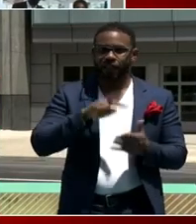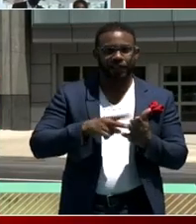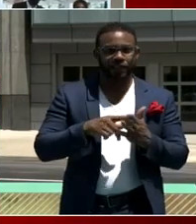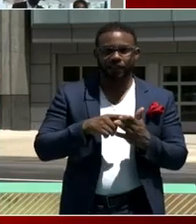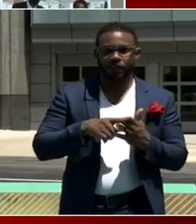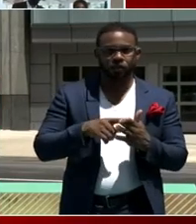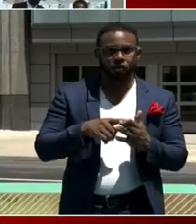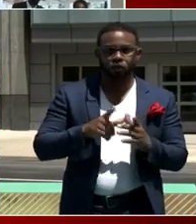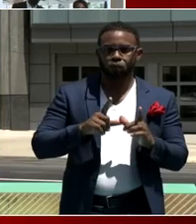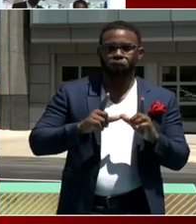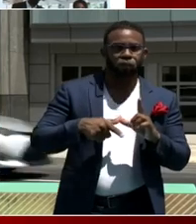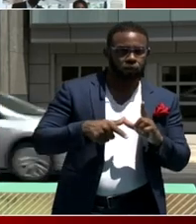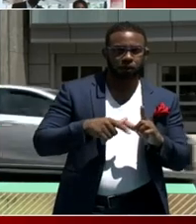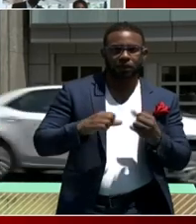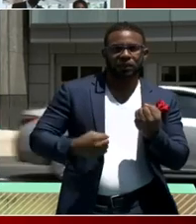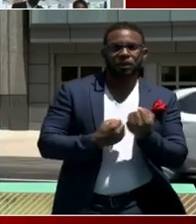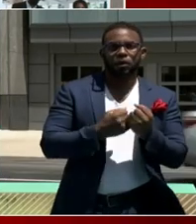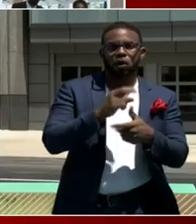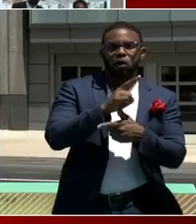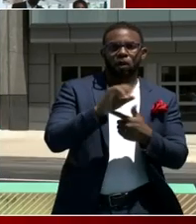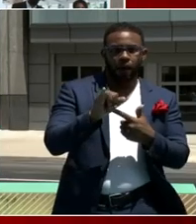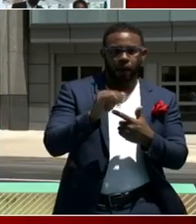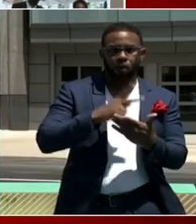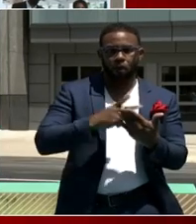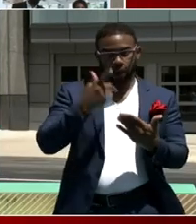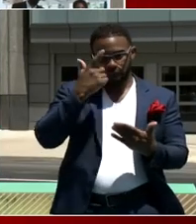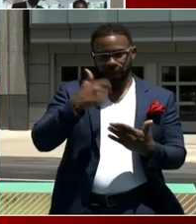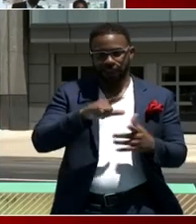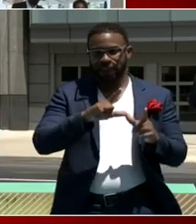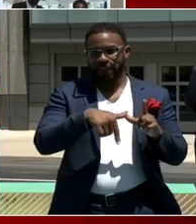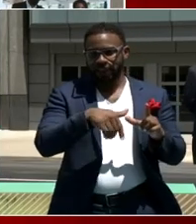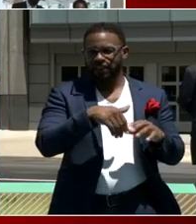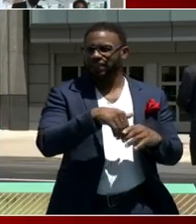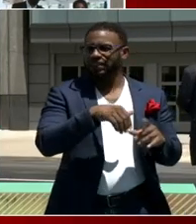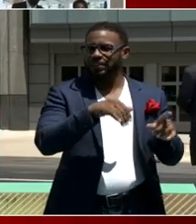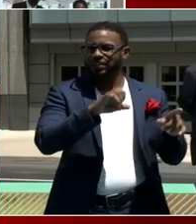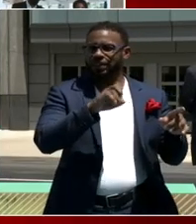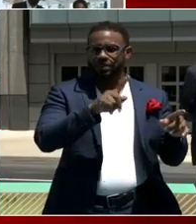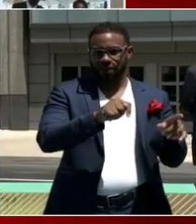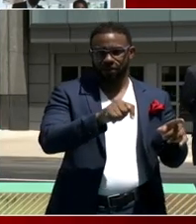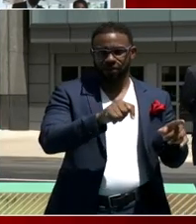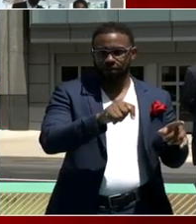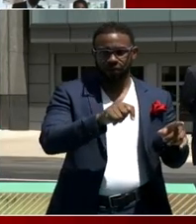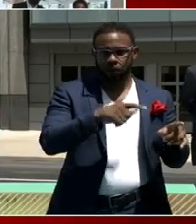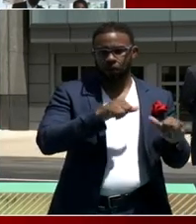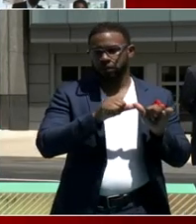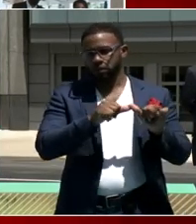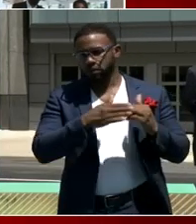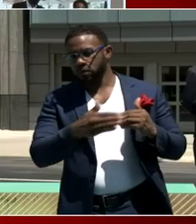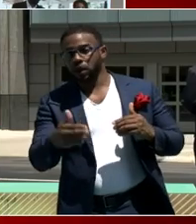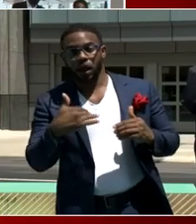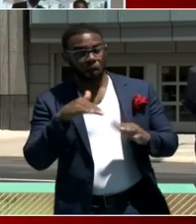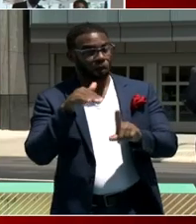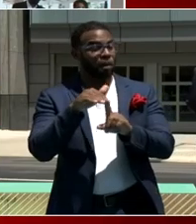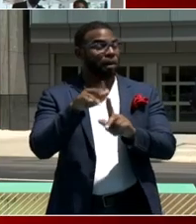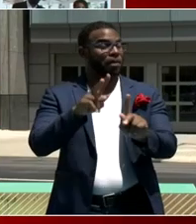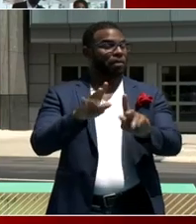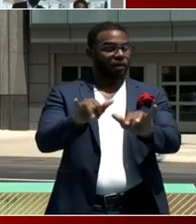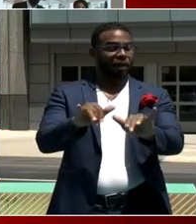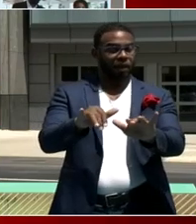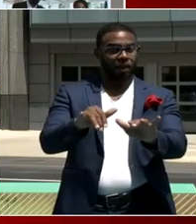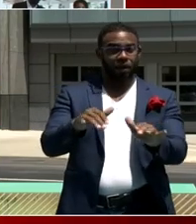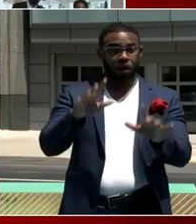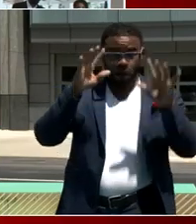to pull out of the supplemental UI programs because they end in September. But I'd like to remind folks